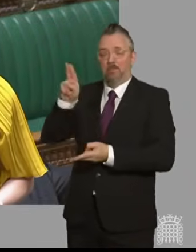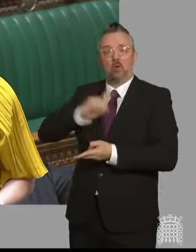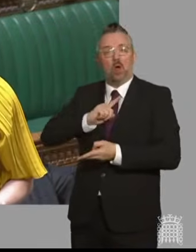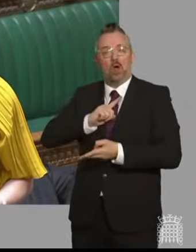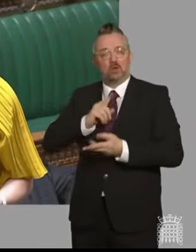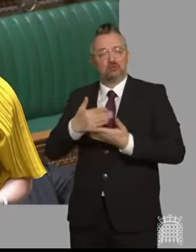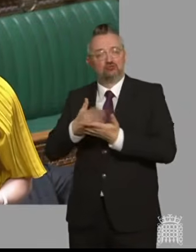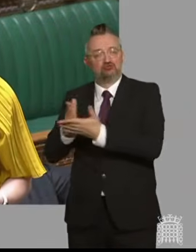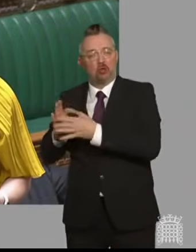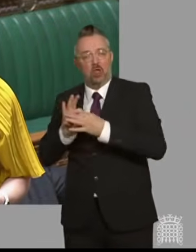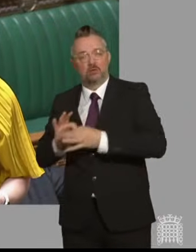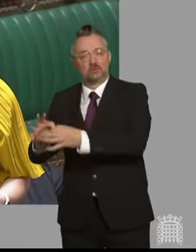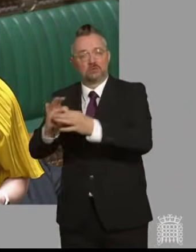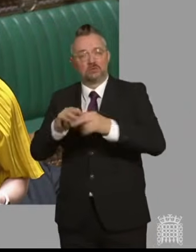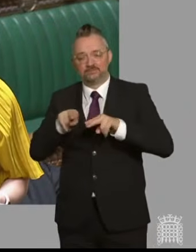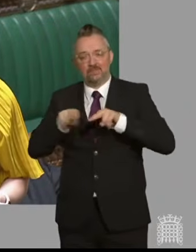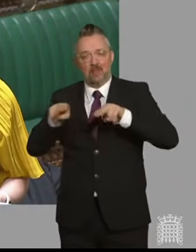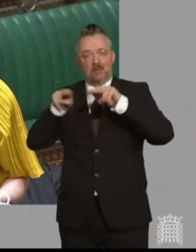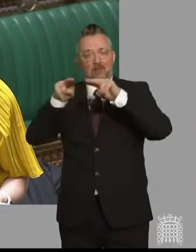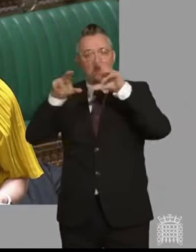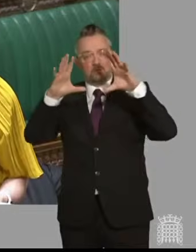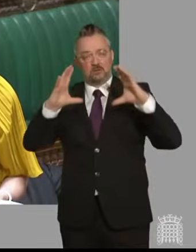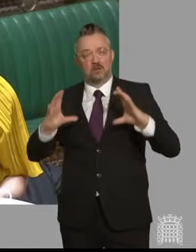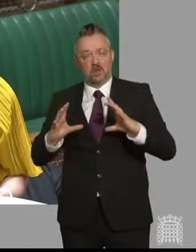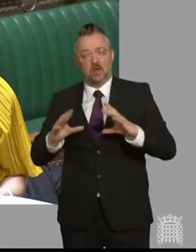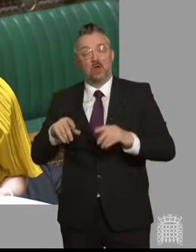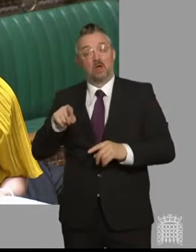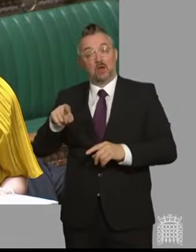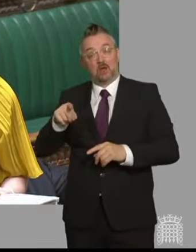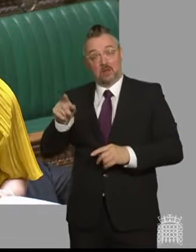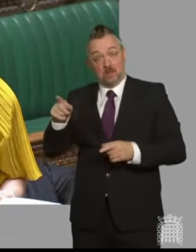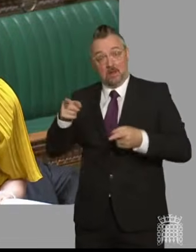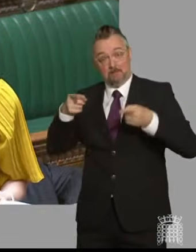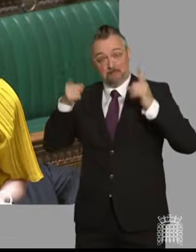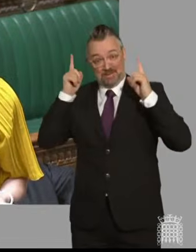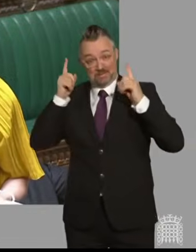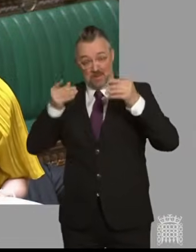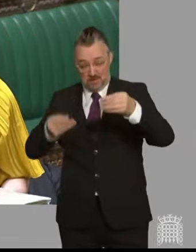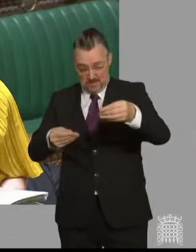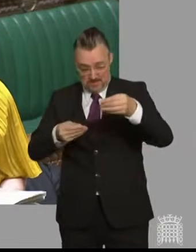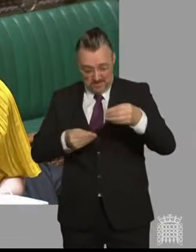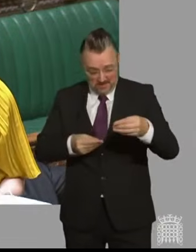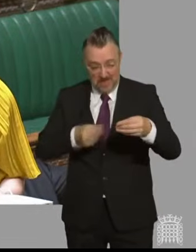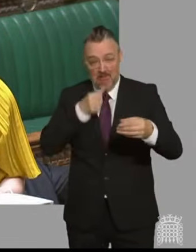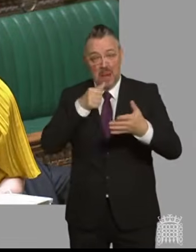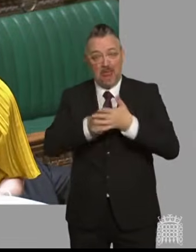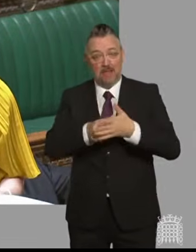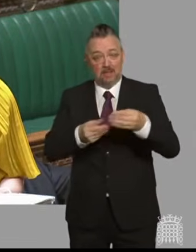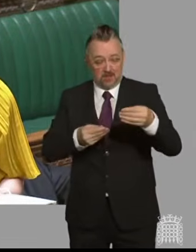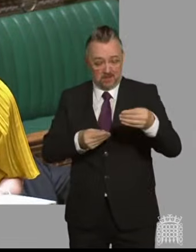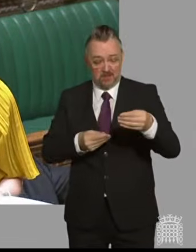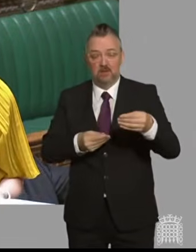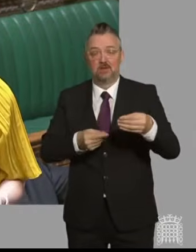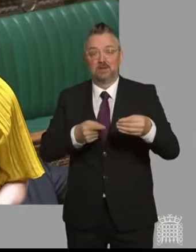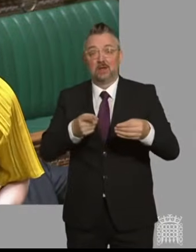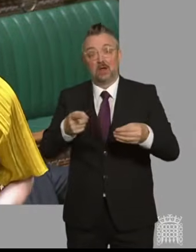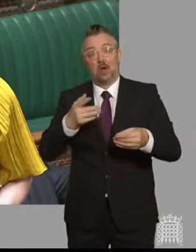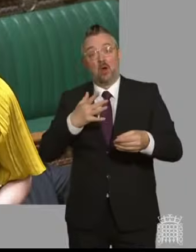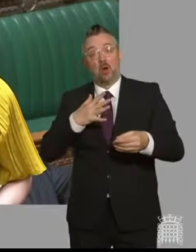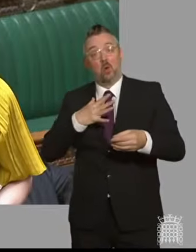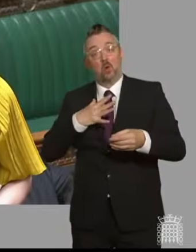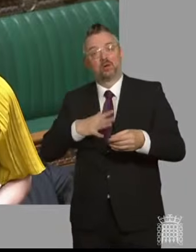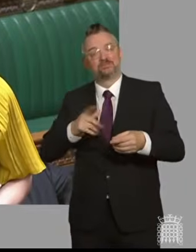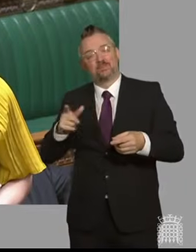in a letter from his Minister in the Lords last week, he says his ambition is that price regulation will